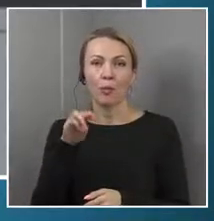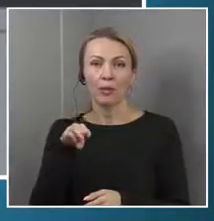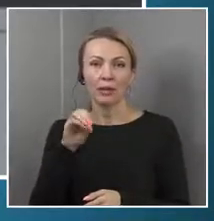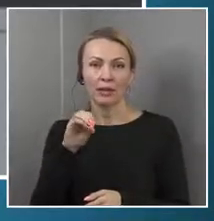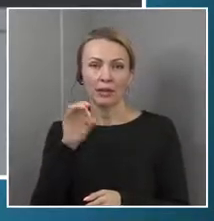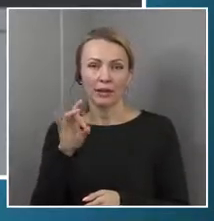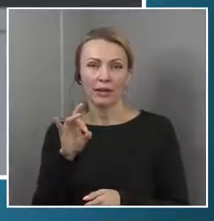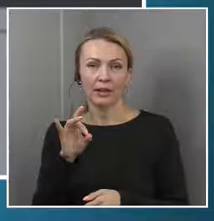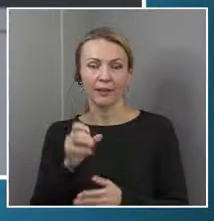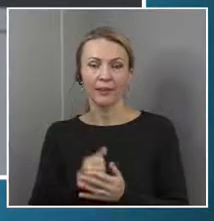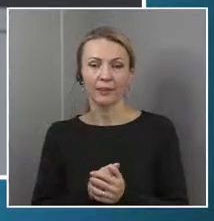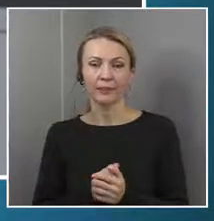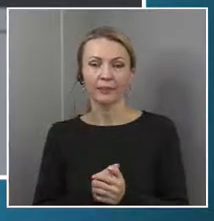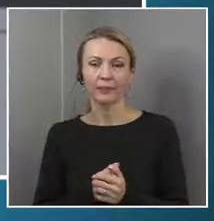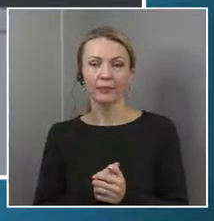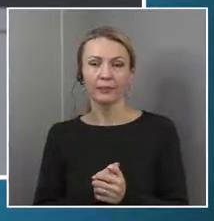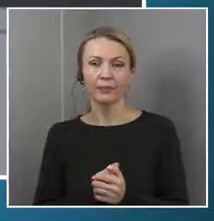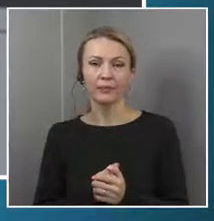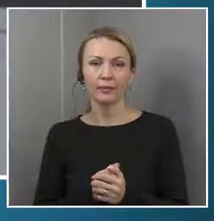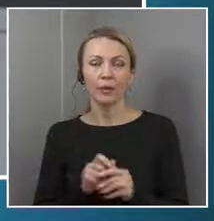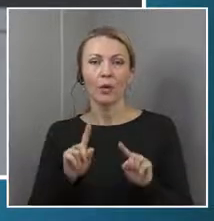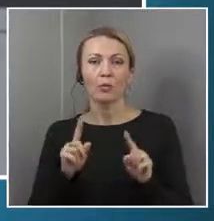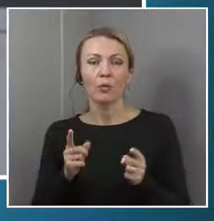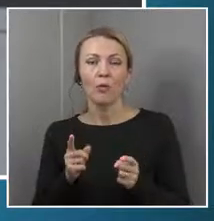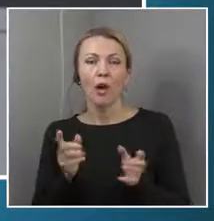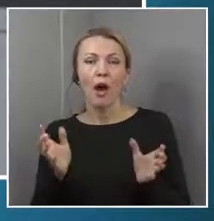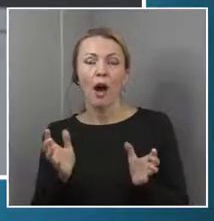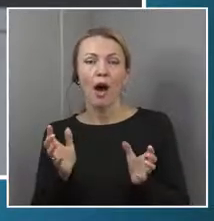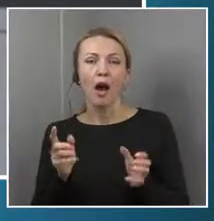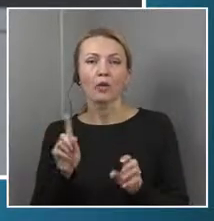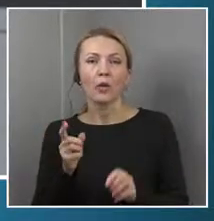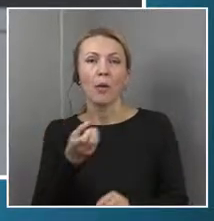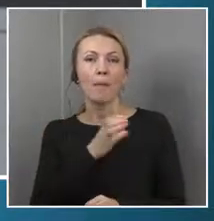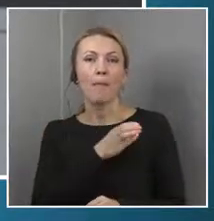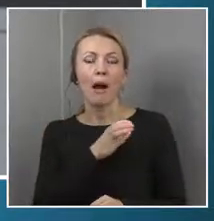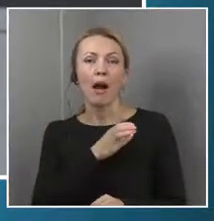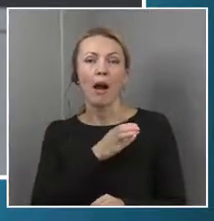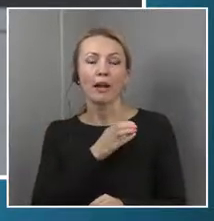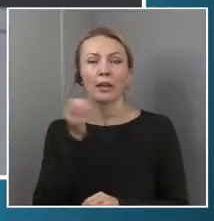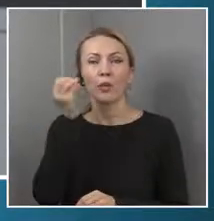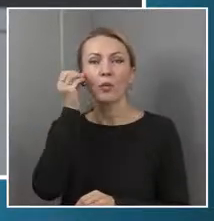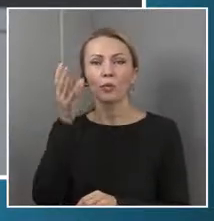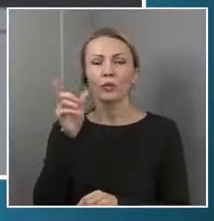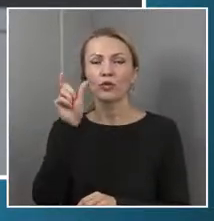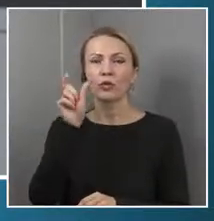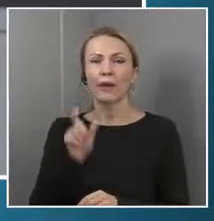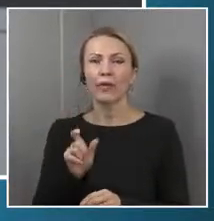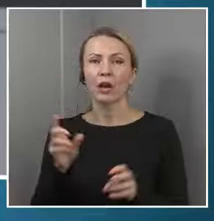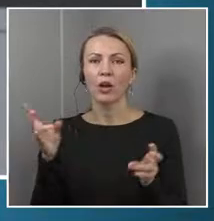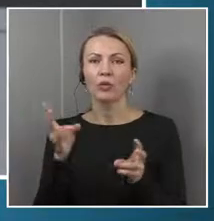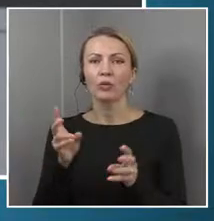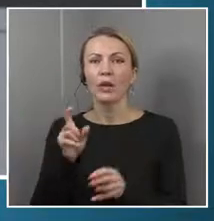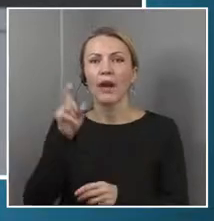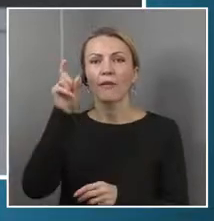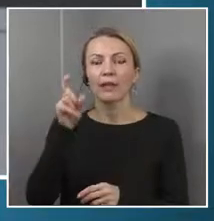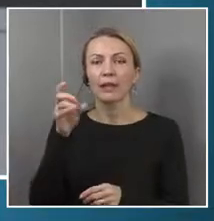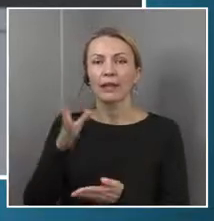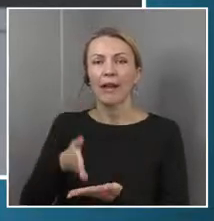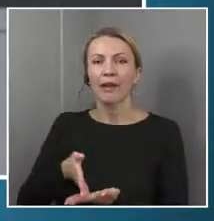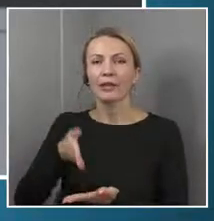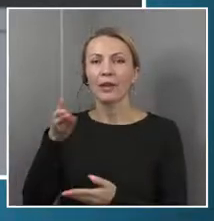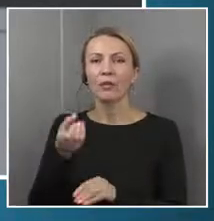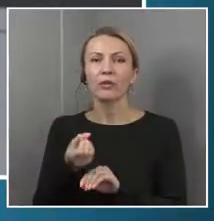flats, expensive Russian houses, but it may very well have a poster from IKEA on the wall.